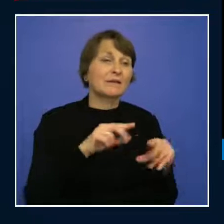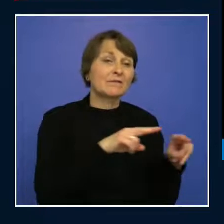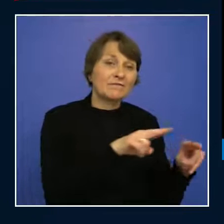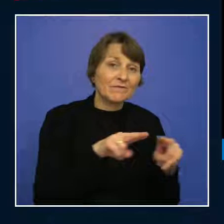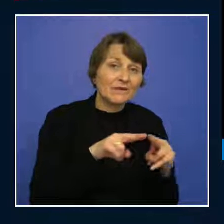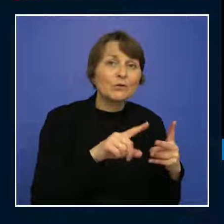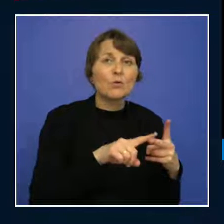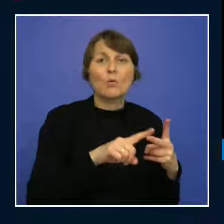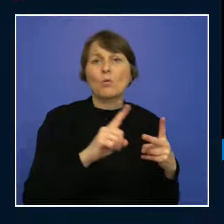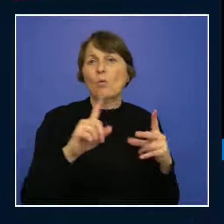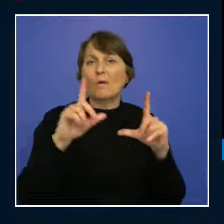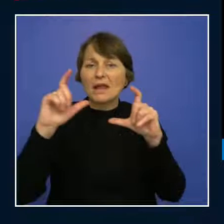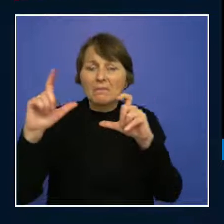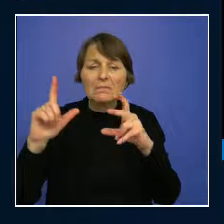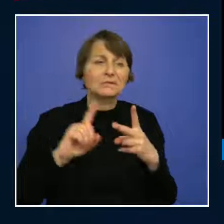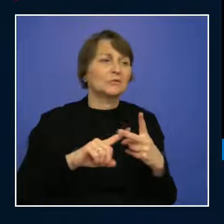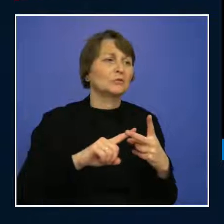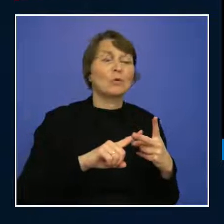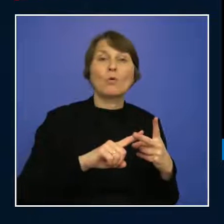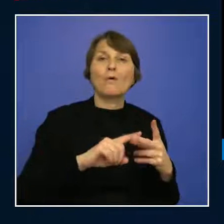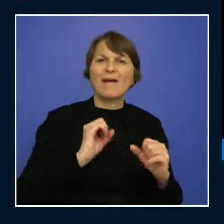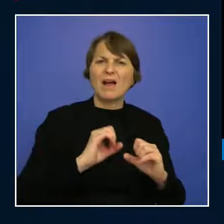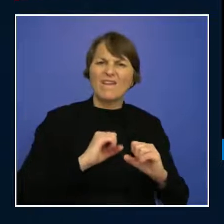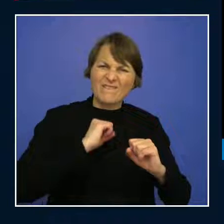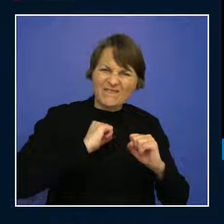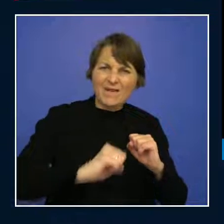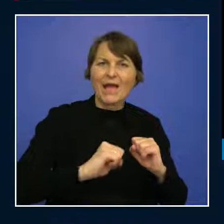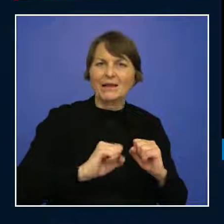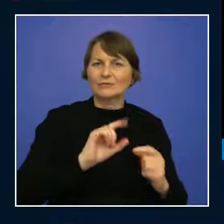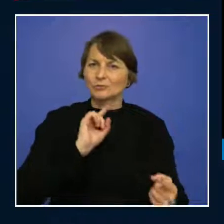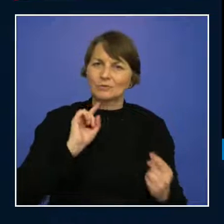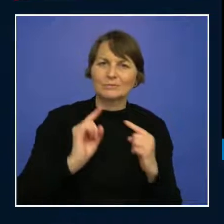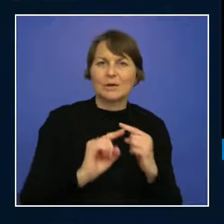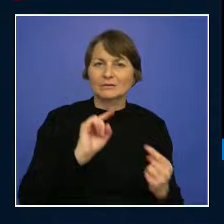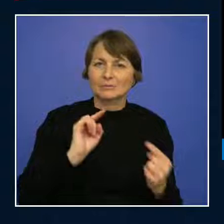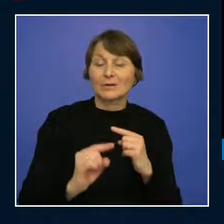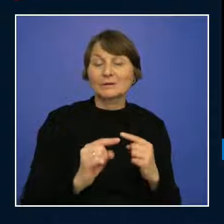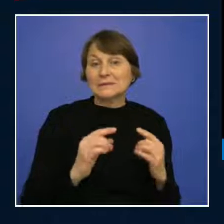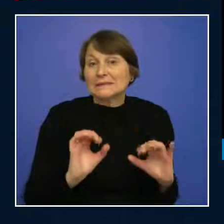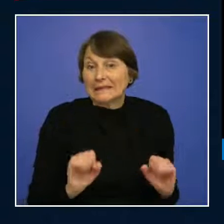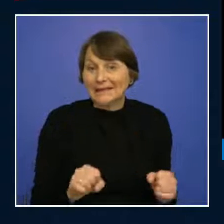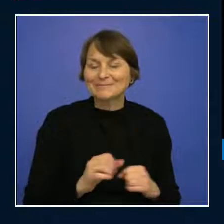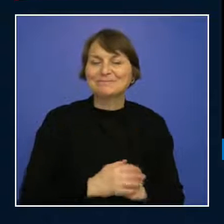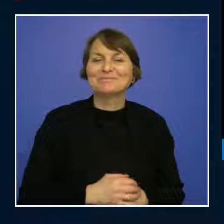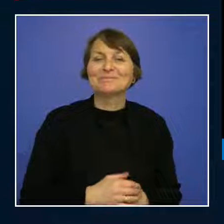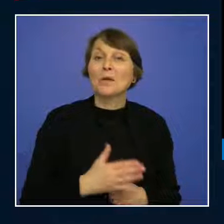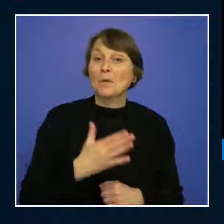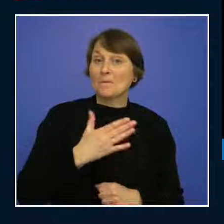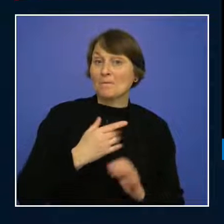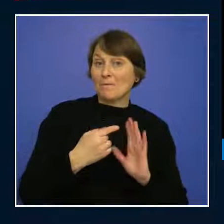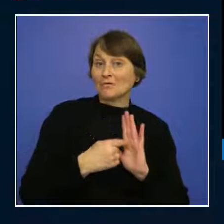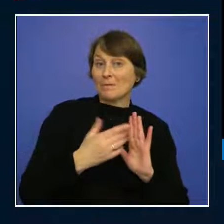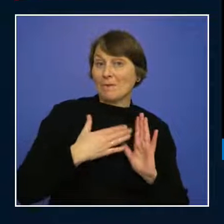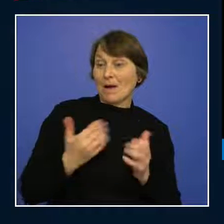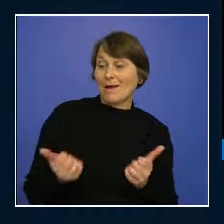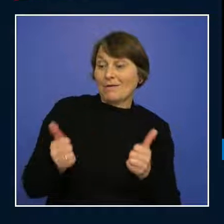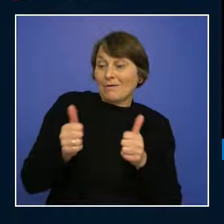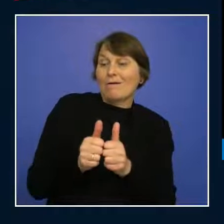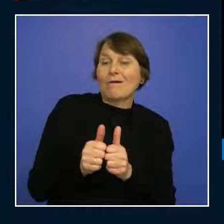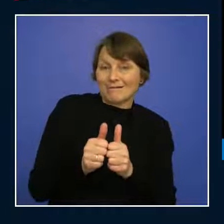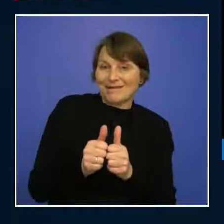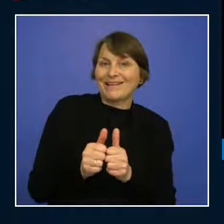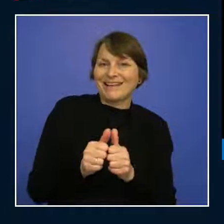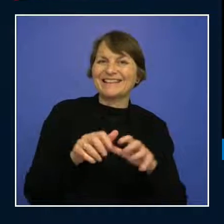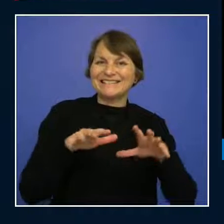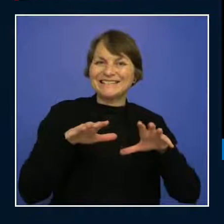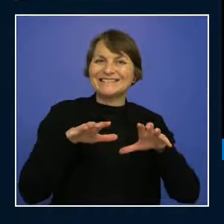up that reaction for you. I've got a colleague who has a static web application sitting in Azure,